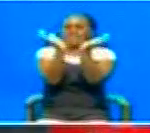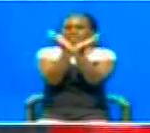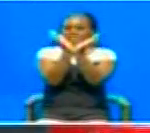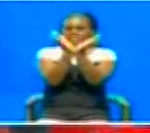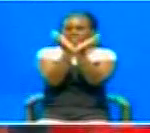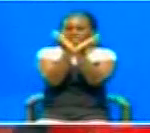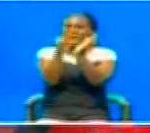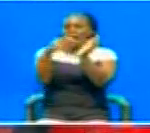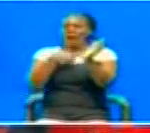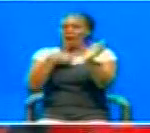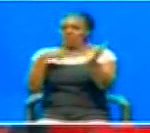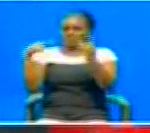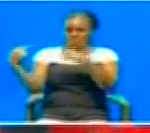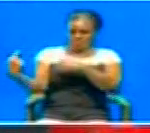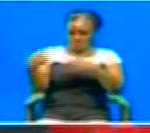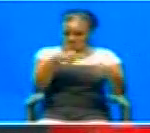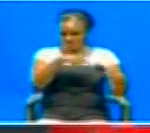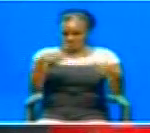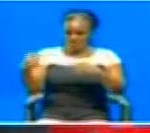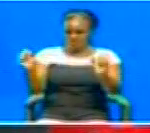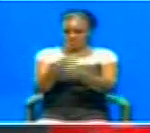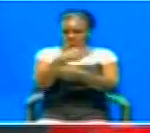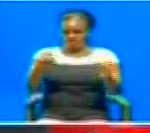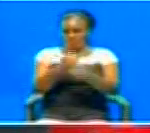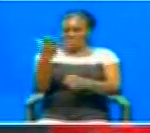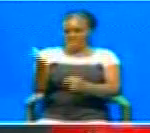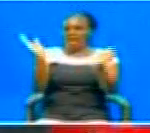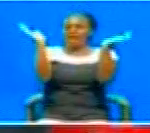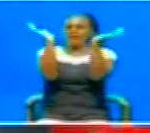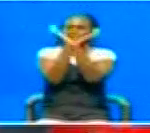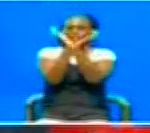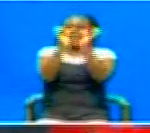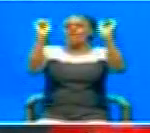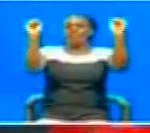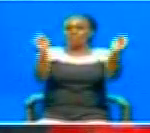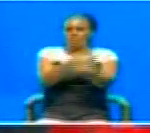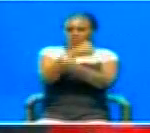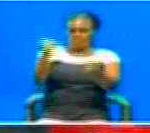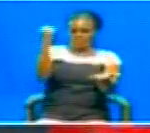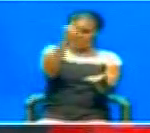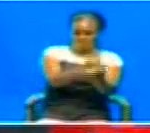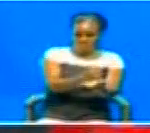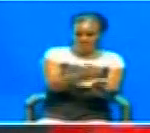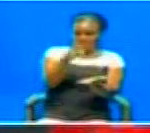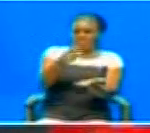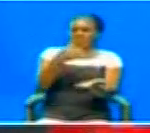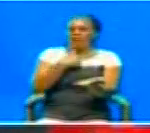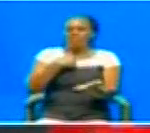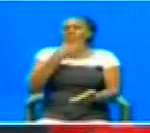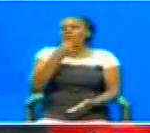was chaos and destruction at Kasarani. Mm. They could not elect because they said there were men in